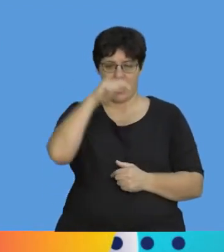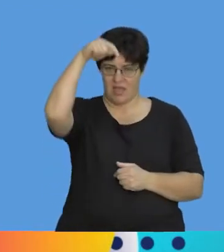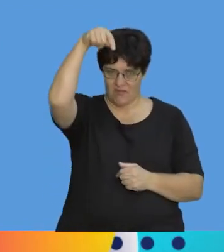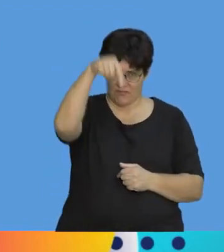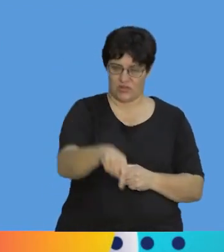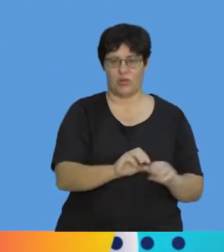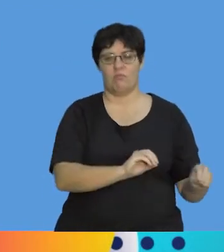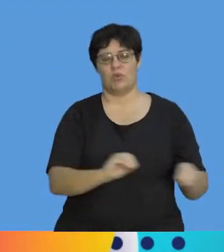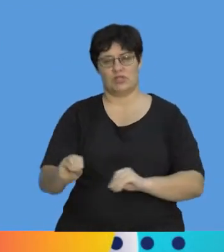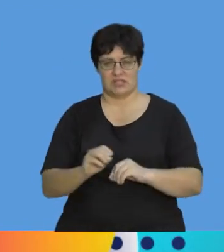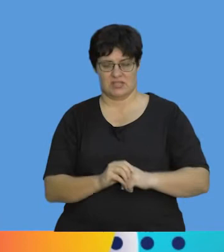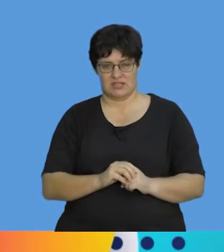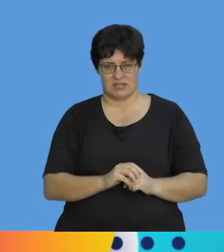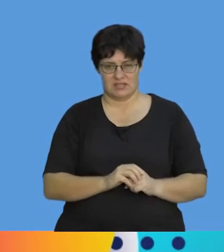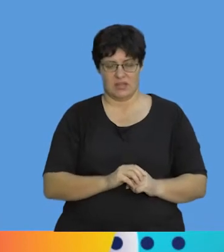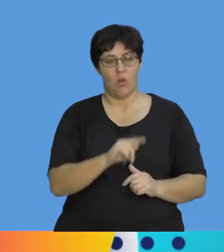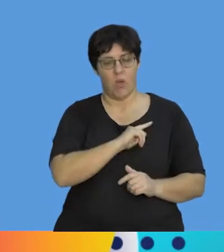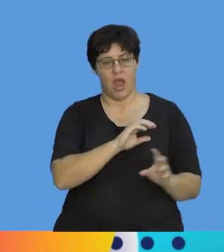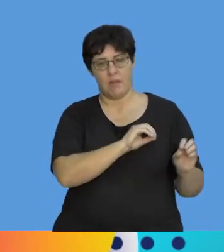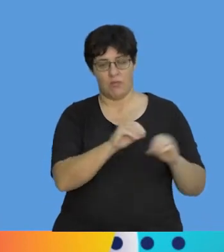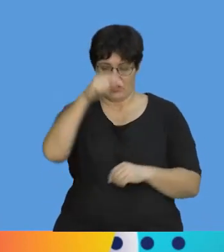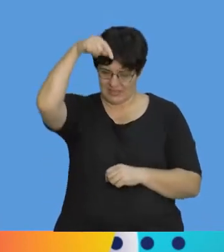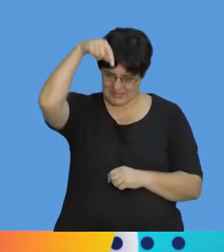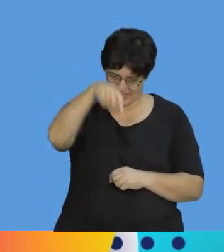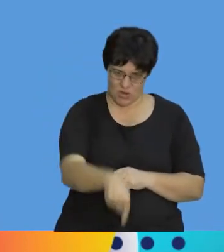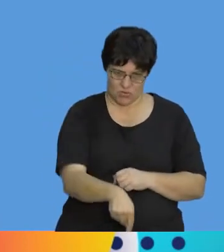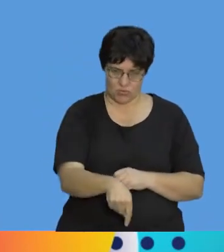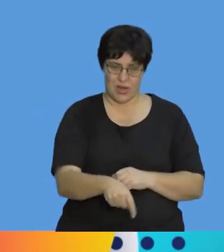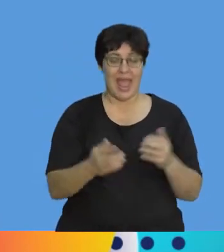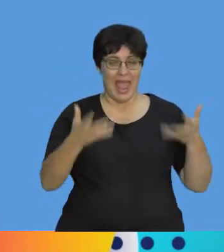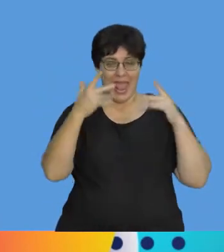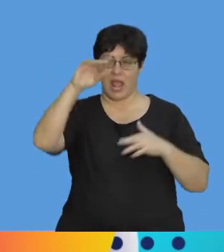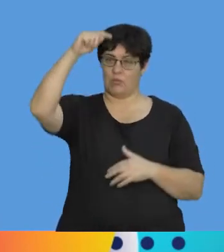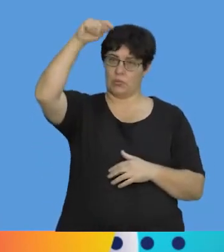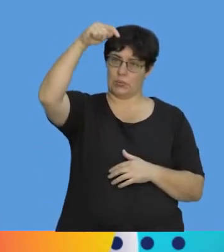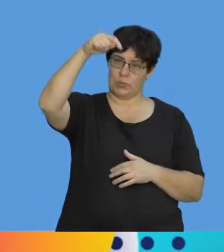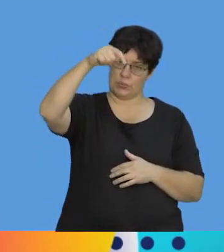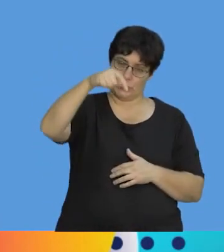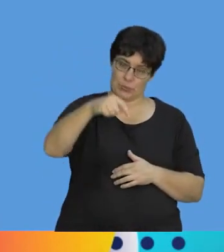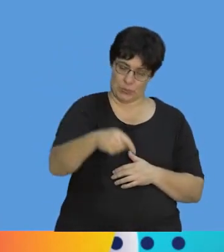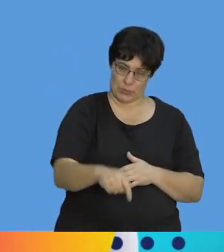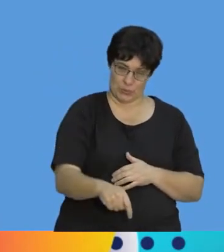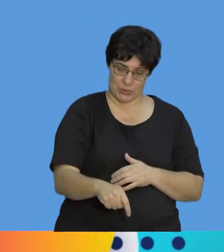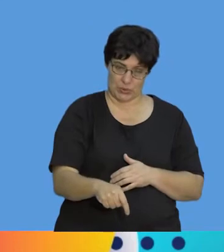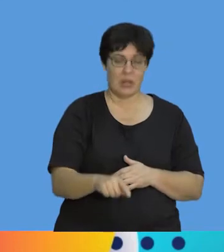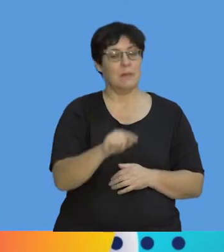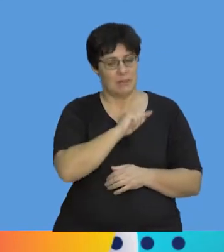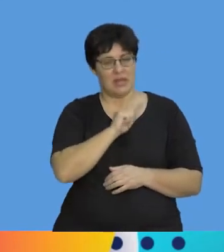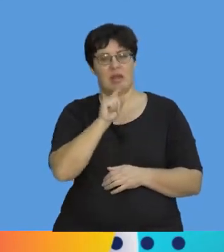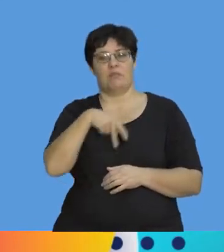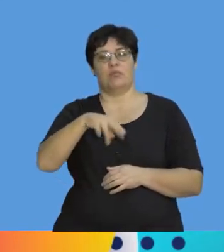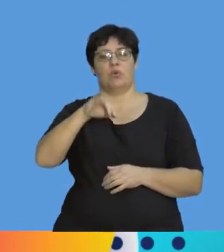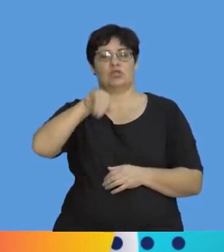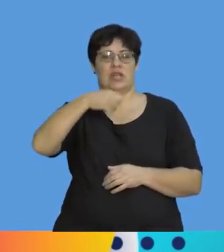motion. It's moving down. It's moving through the air. Okay, that's what makes it a